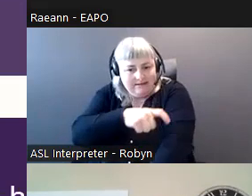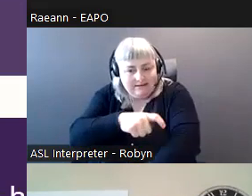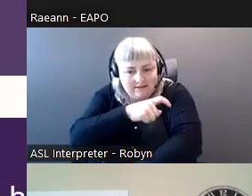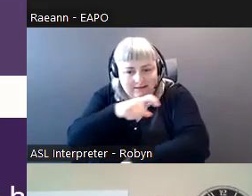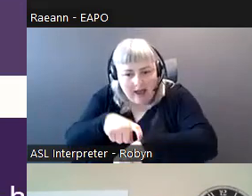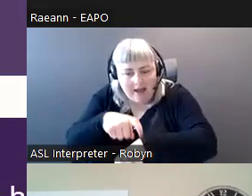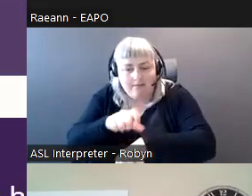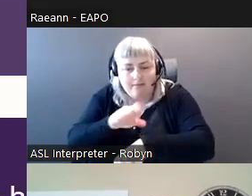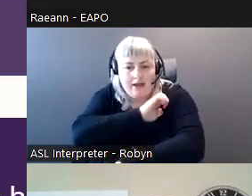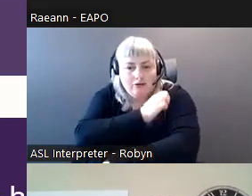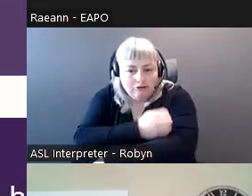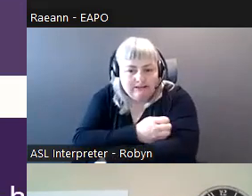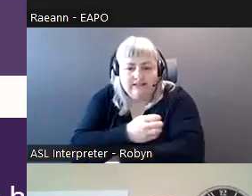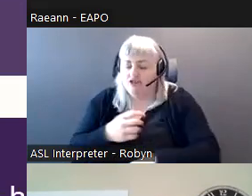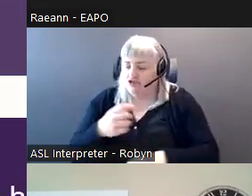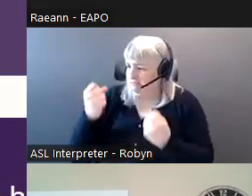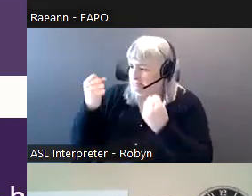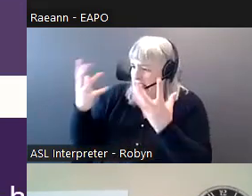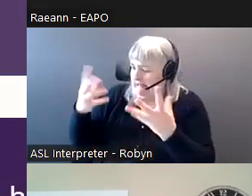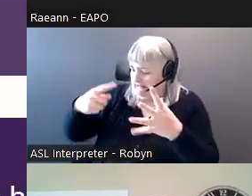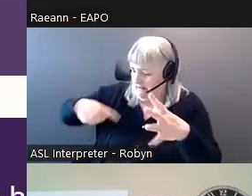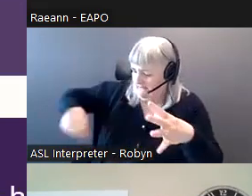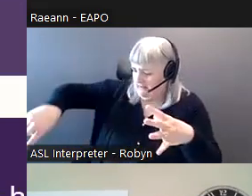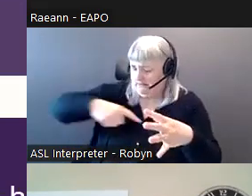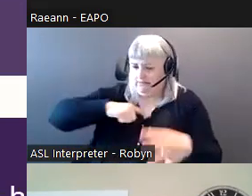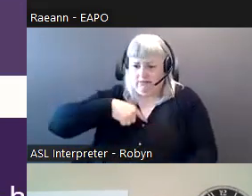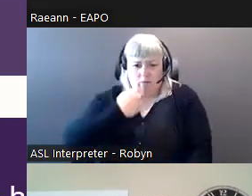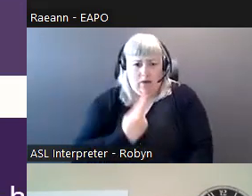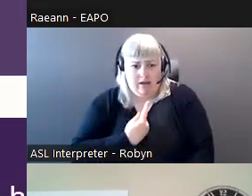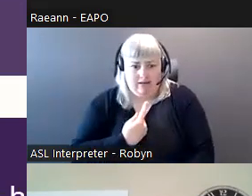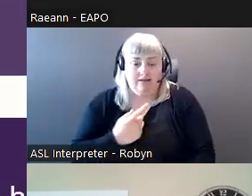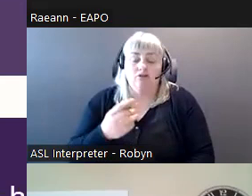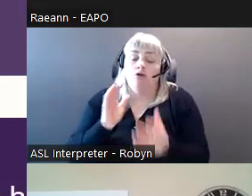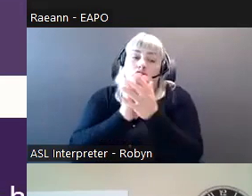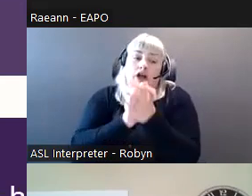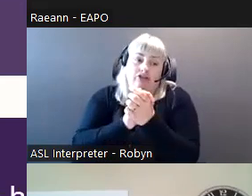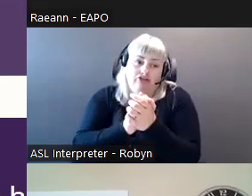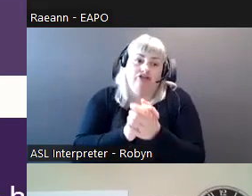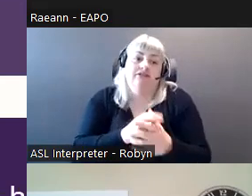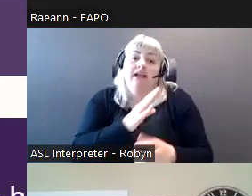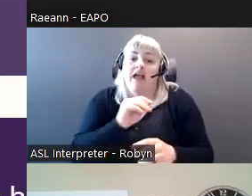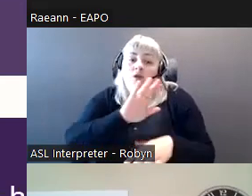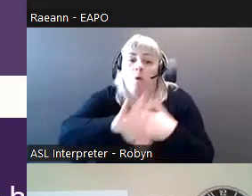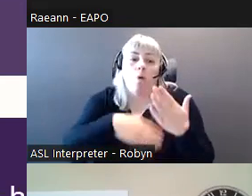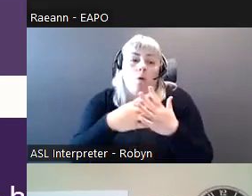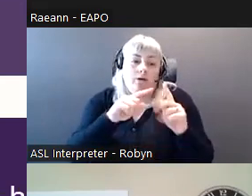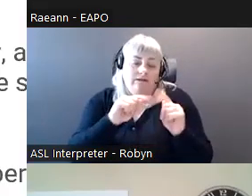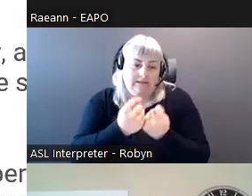community. So congratulations, Kevin, on behalf of myself and the whole team at Elder Abuse Prevention